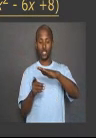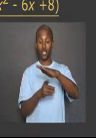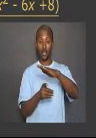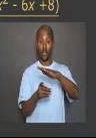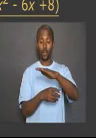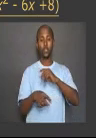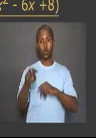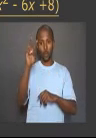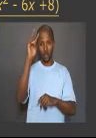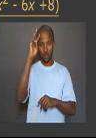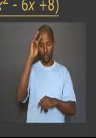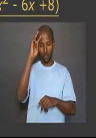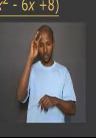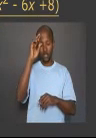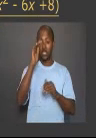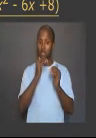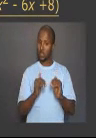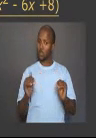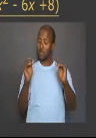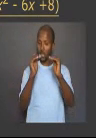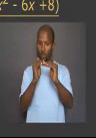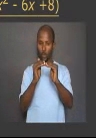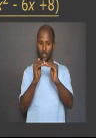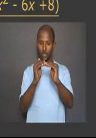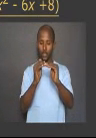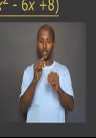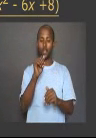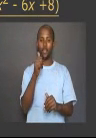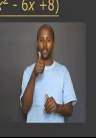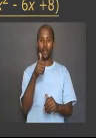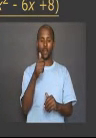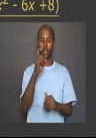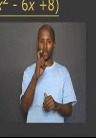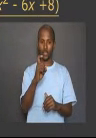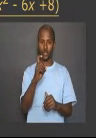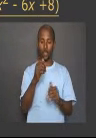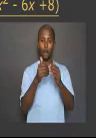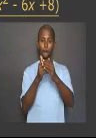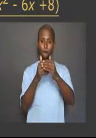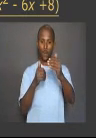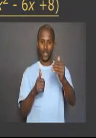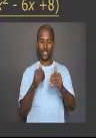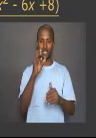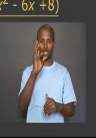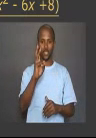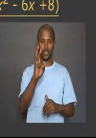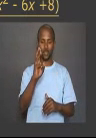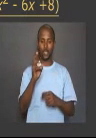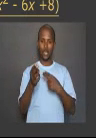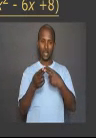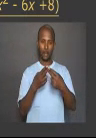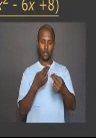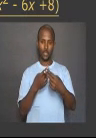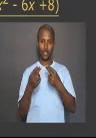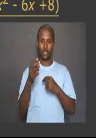squared. This equals 10x minus 6